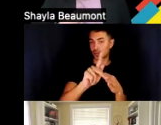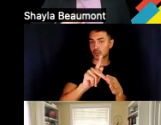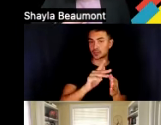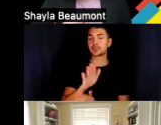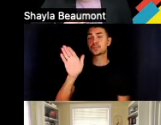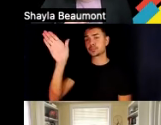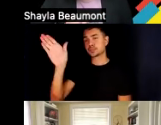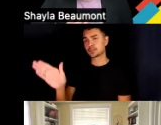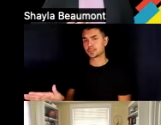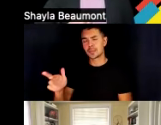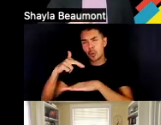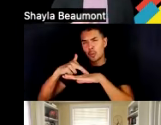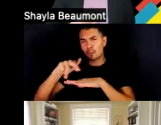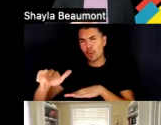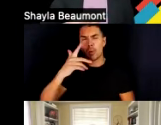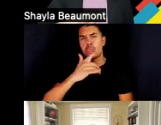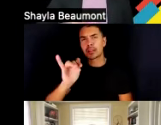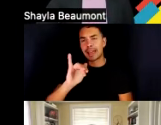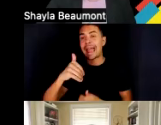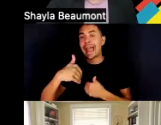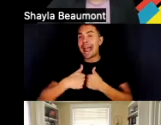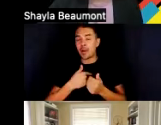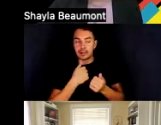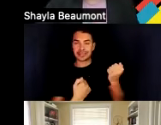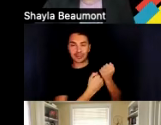having resources available just to support them.